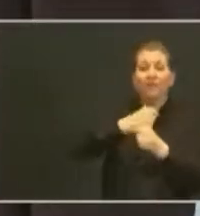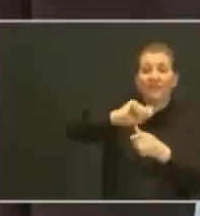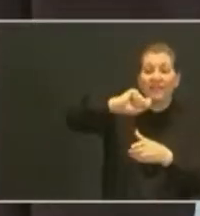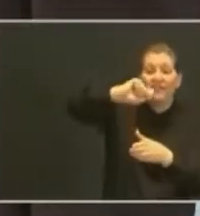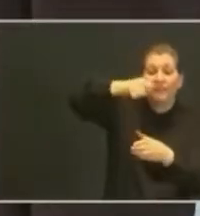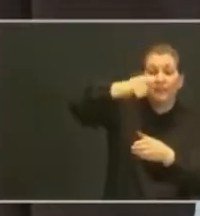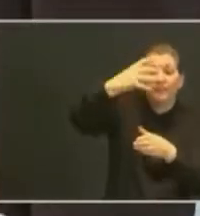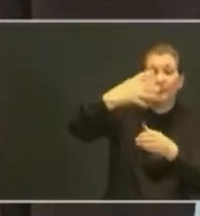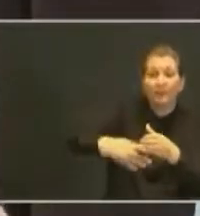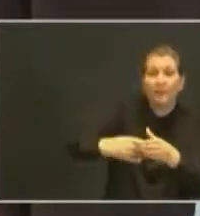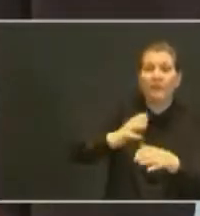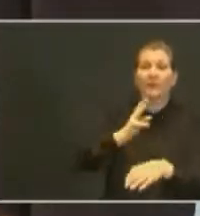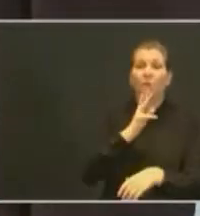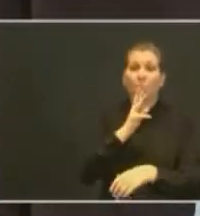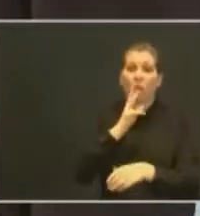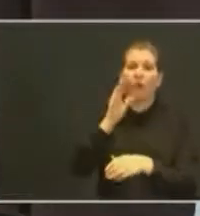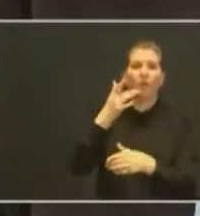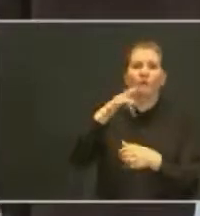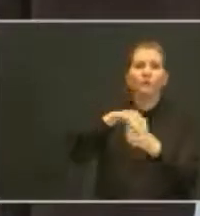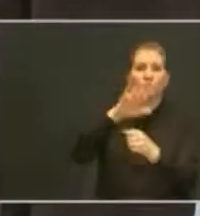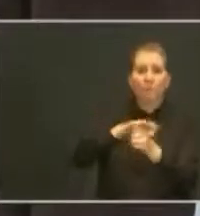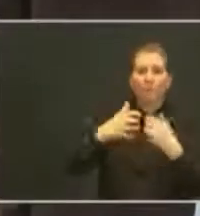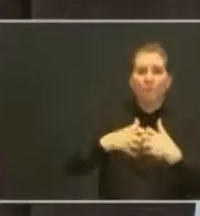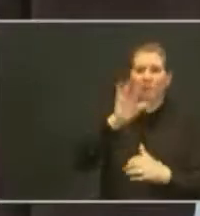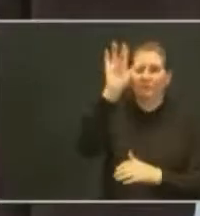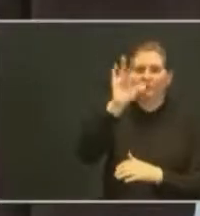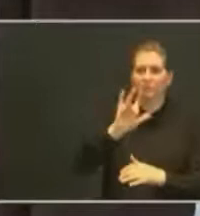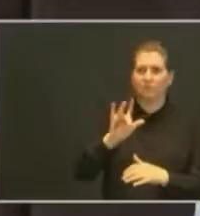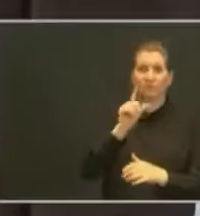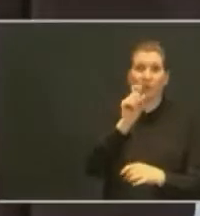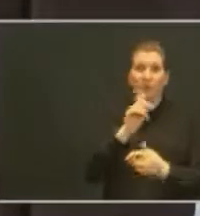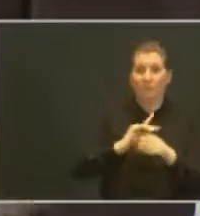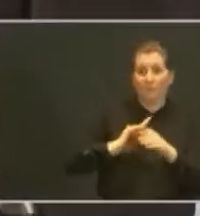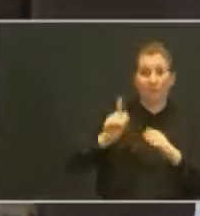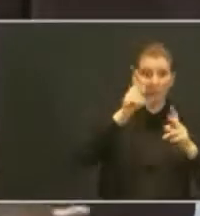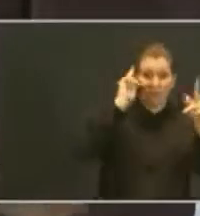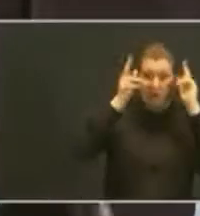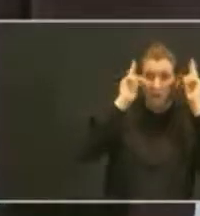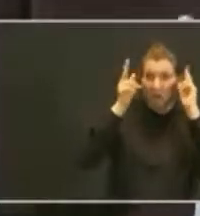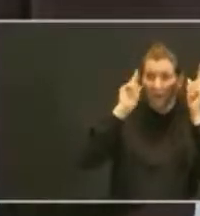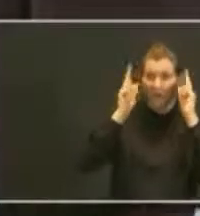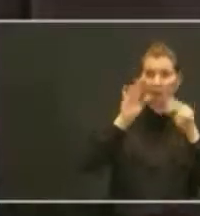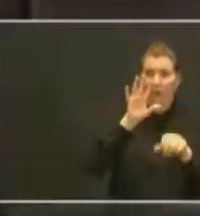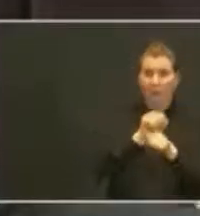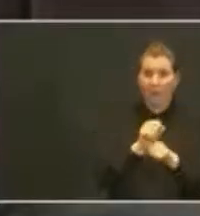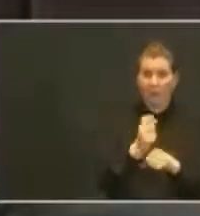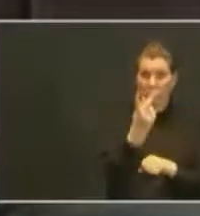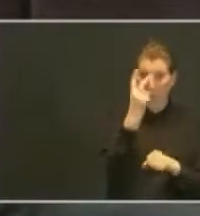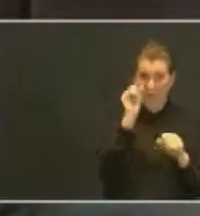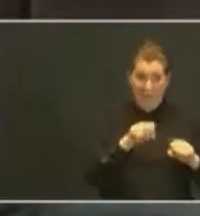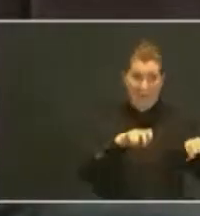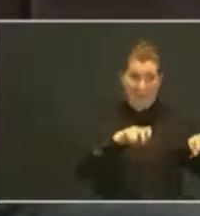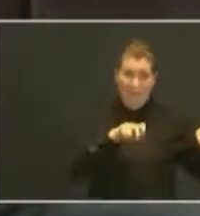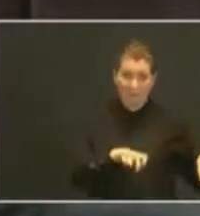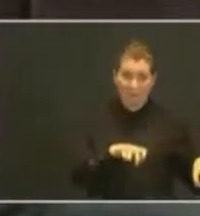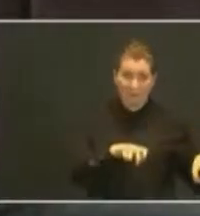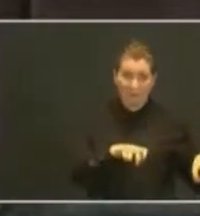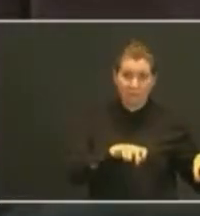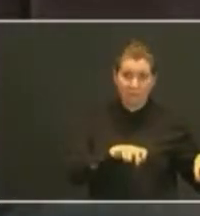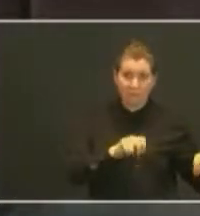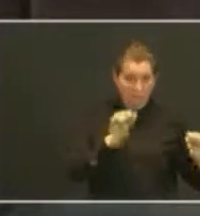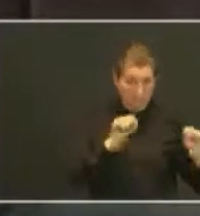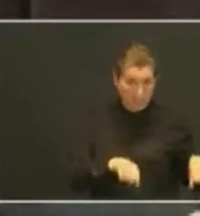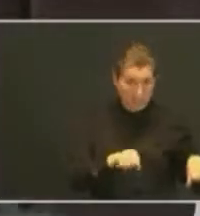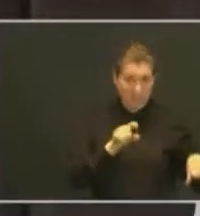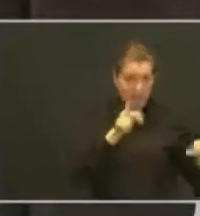whether haircutters, professional haircutters, can double book appointments, even if they keep their appointments very